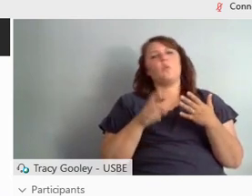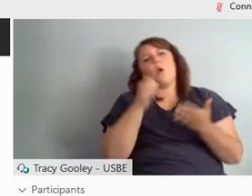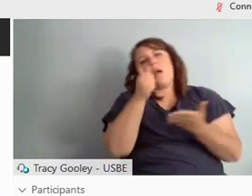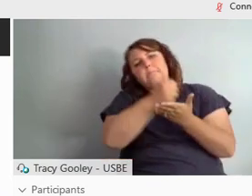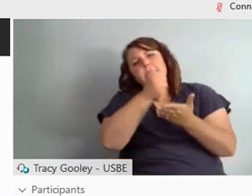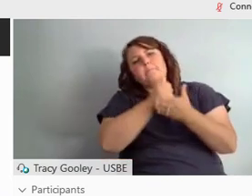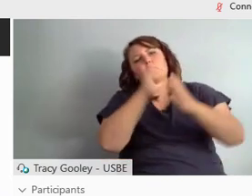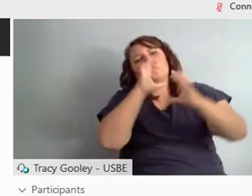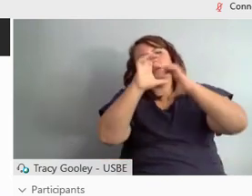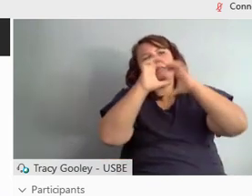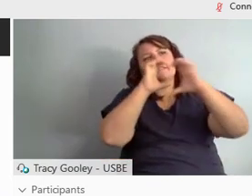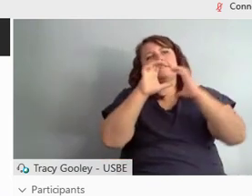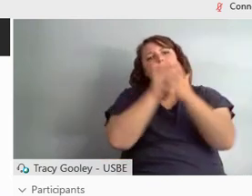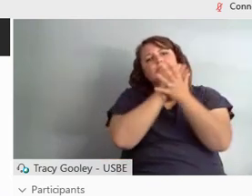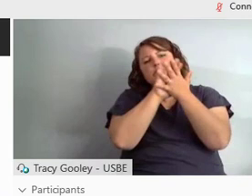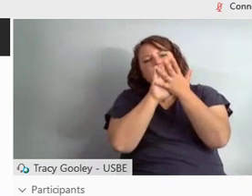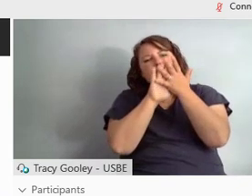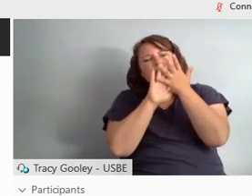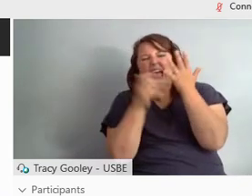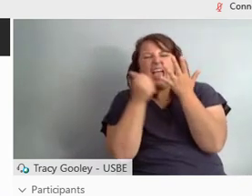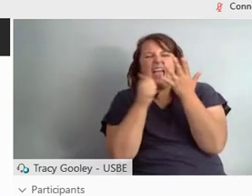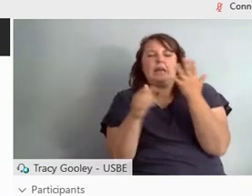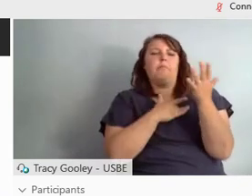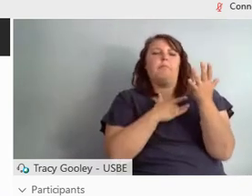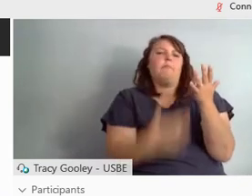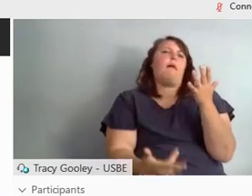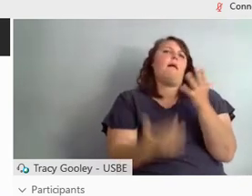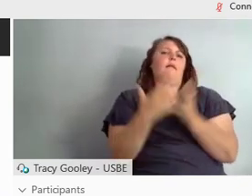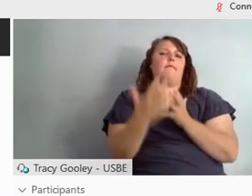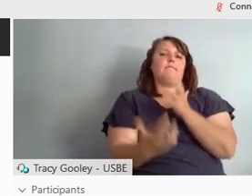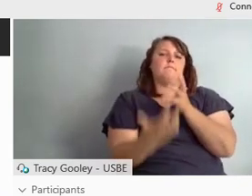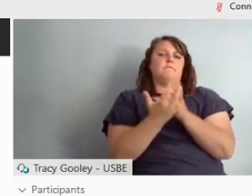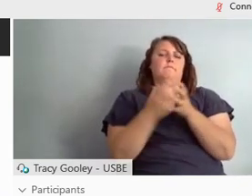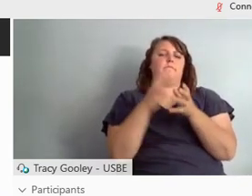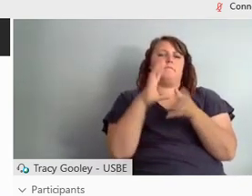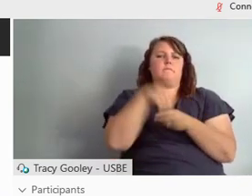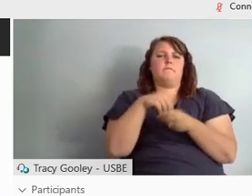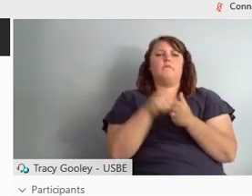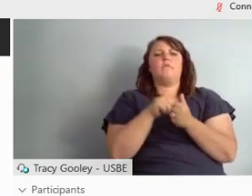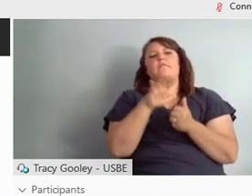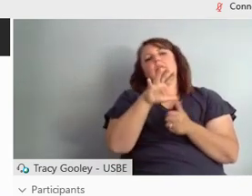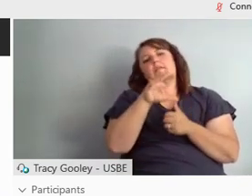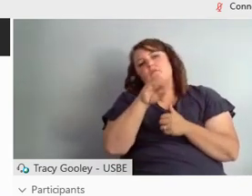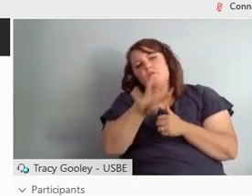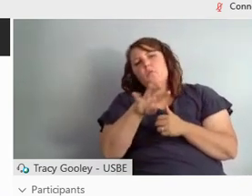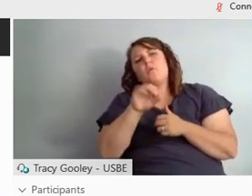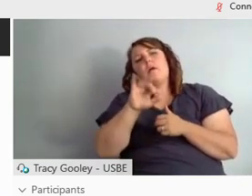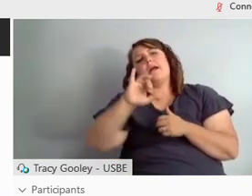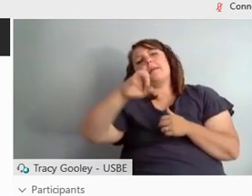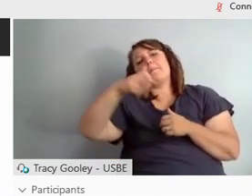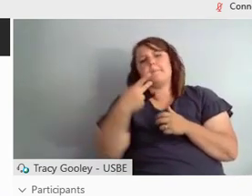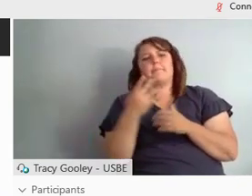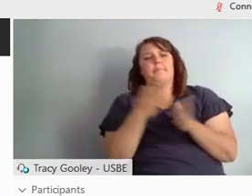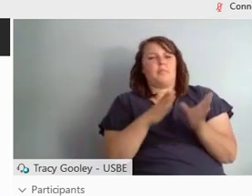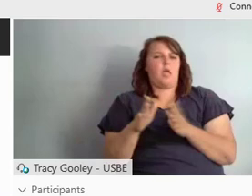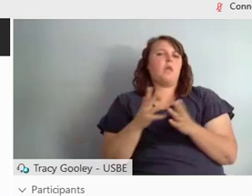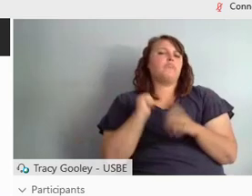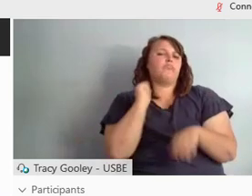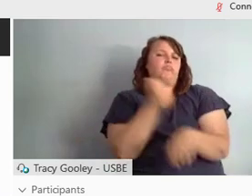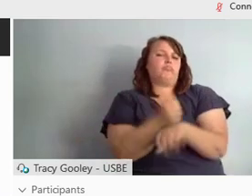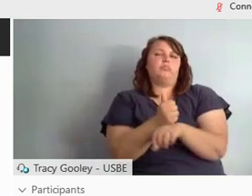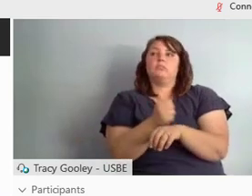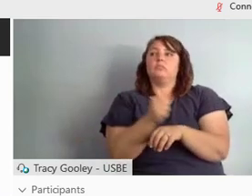assistive communication devices. Any of those typical accommodations that you would find in a 504 IEP plan are outlined